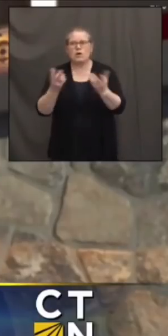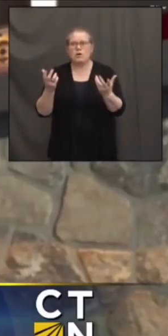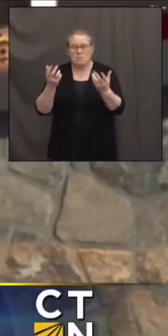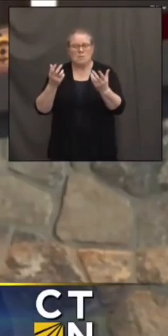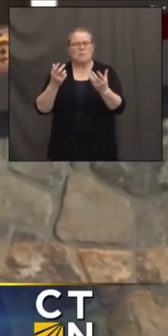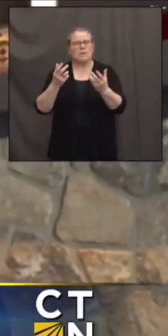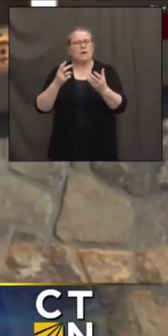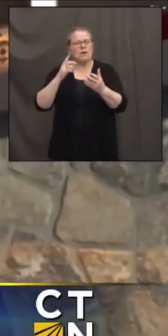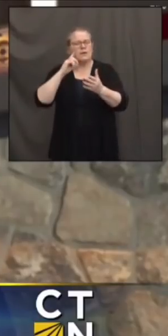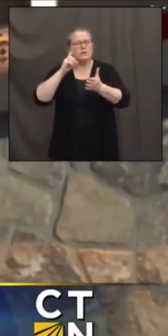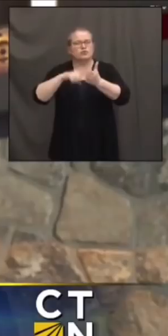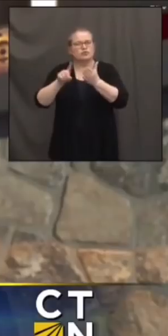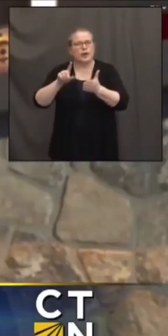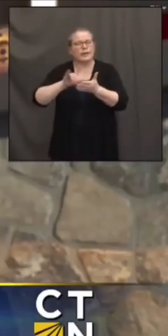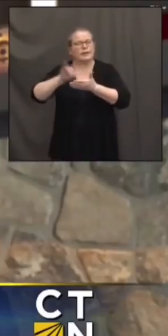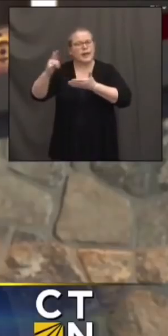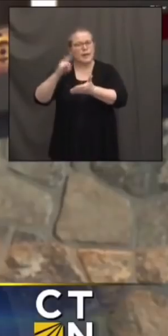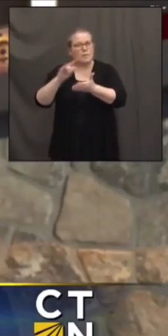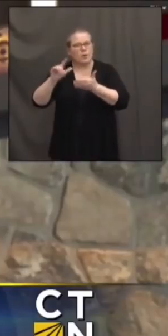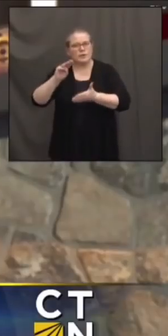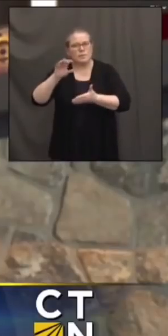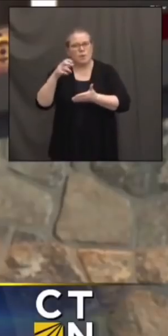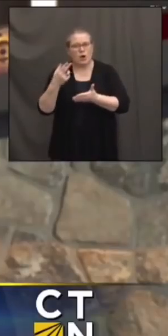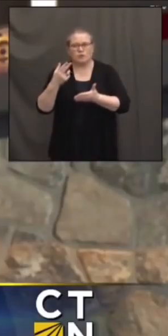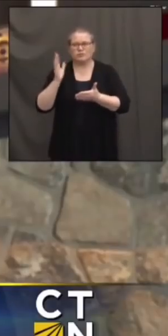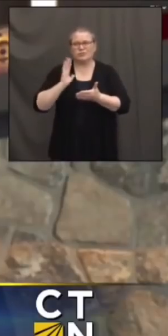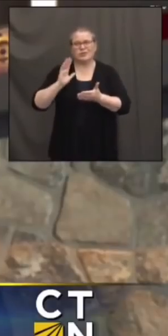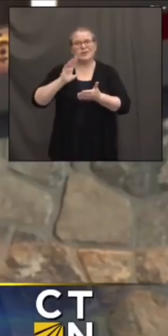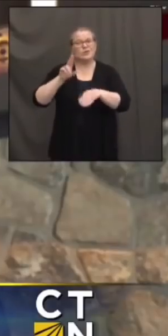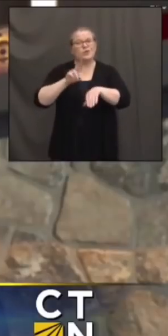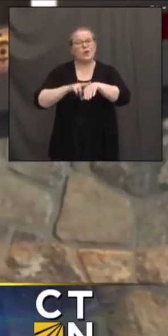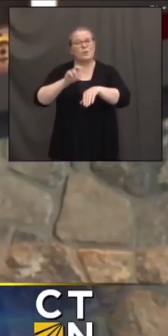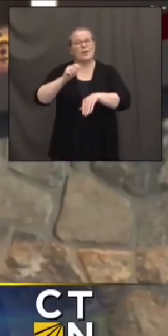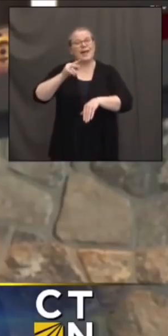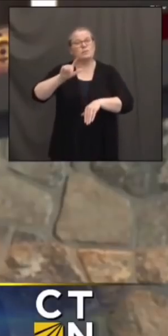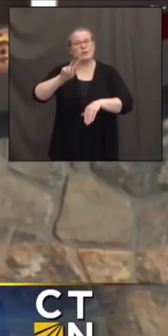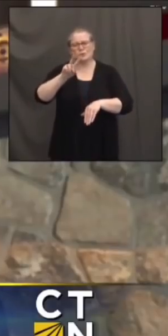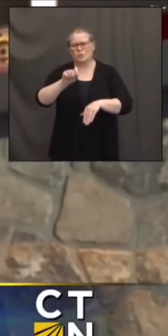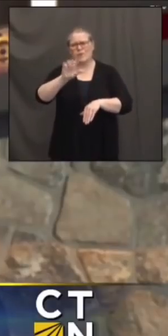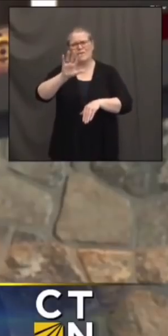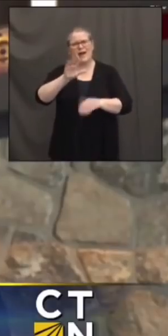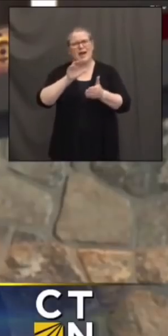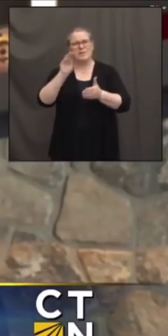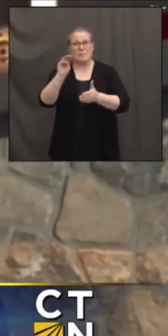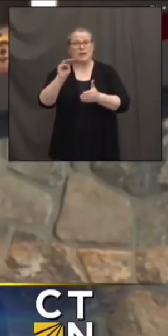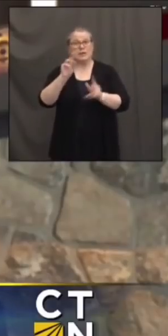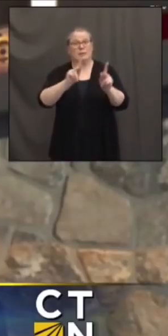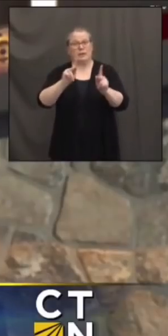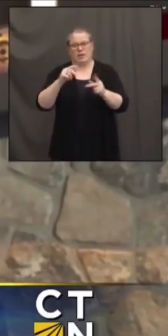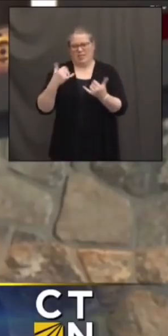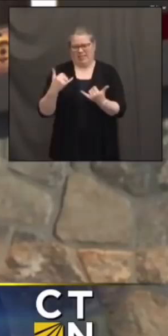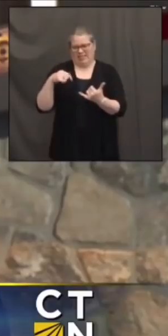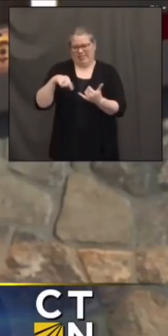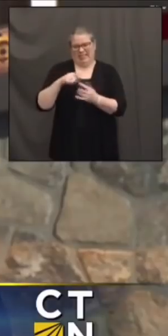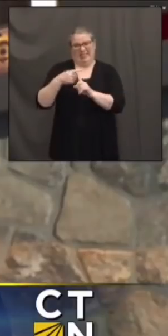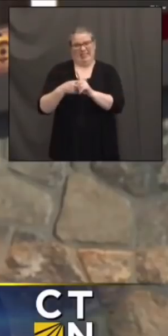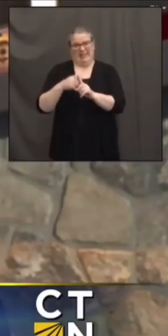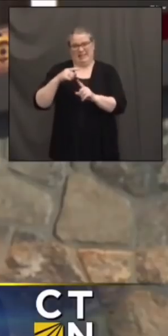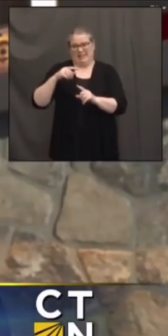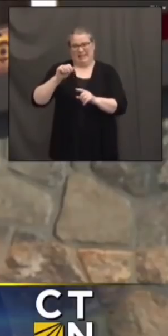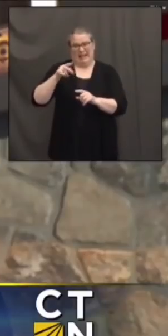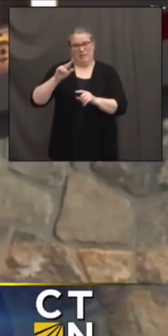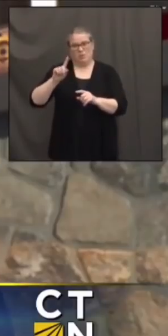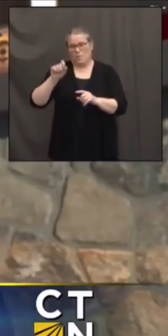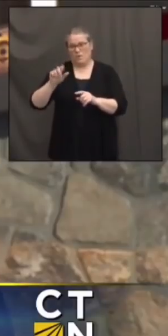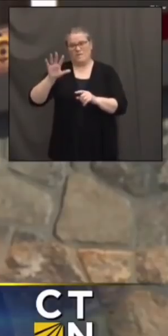back in 2019, you would see 2.5 million people nationally going through a TSA checkpoint. In this April, you saw about 1.5 million,